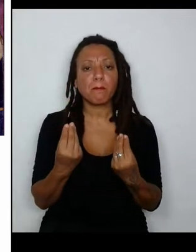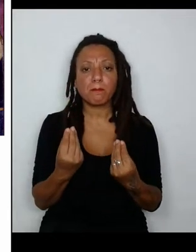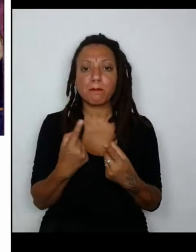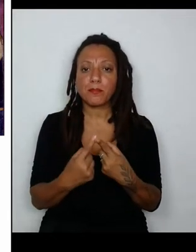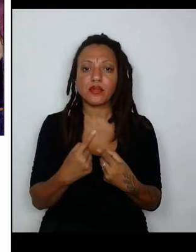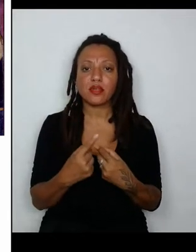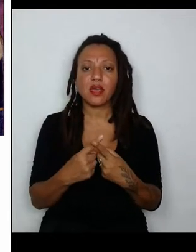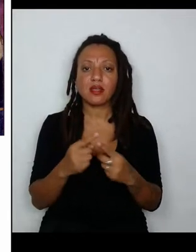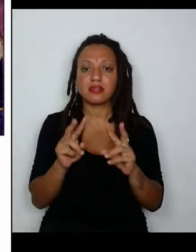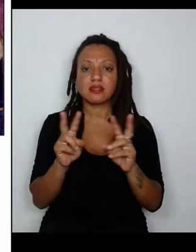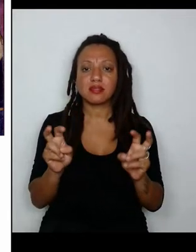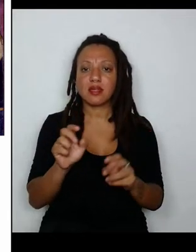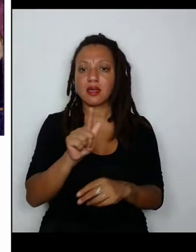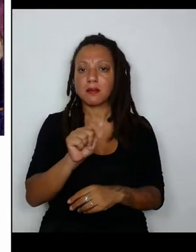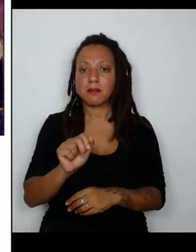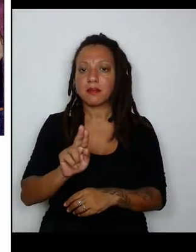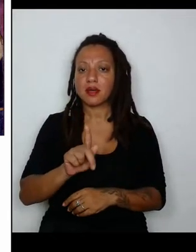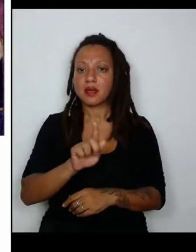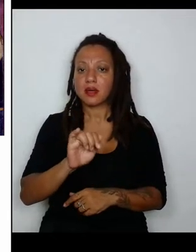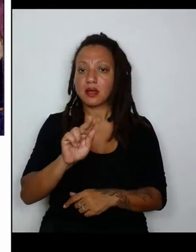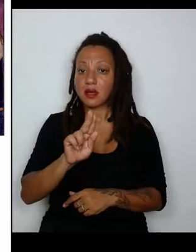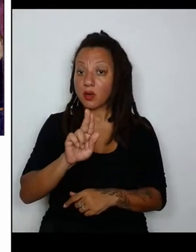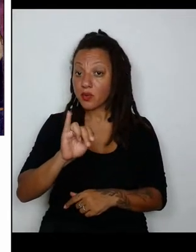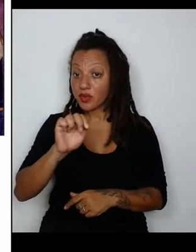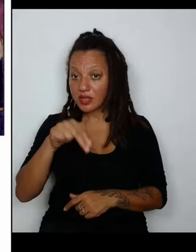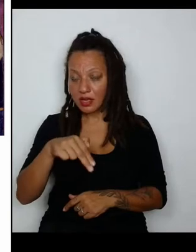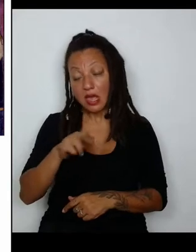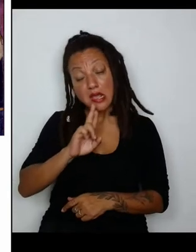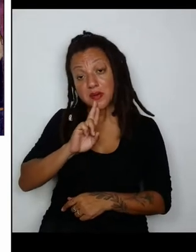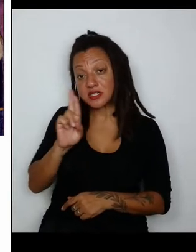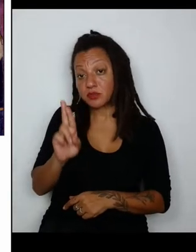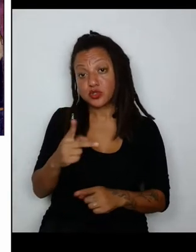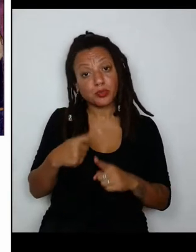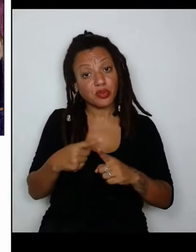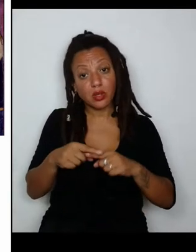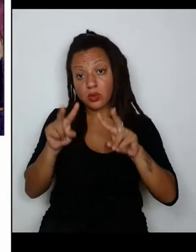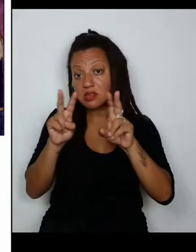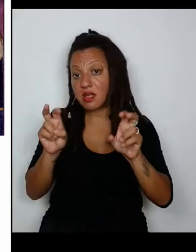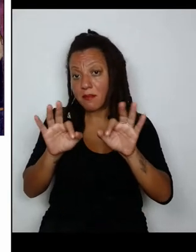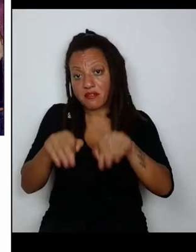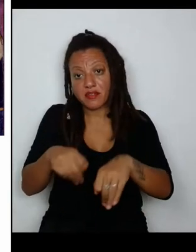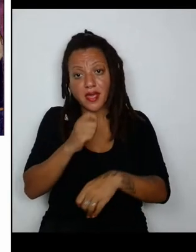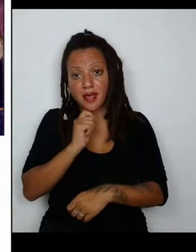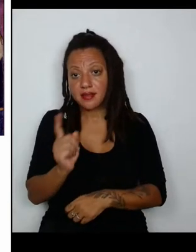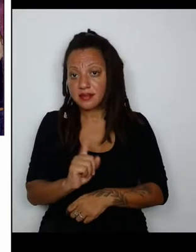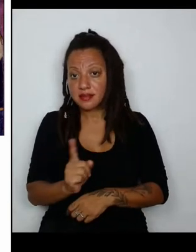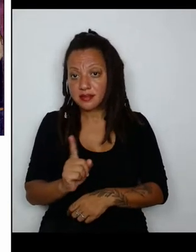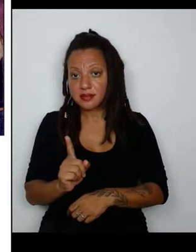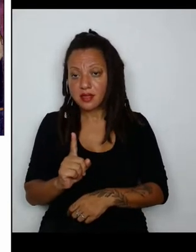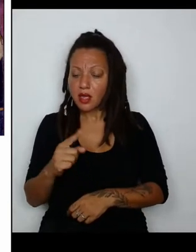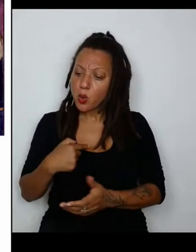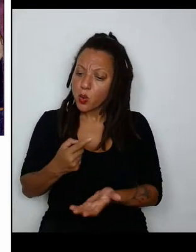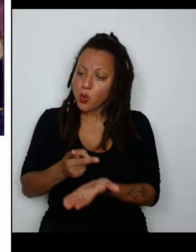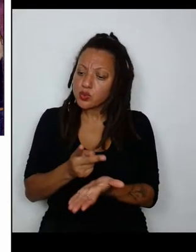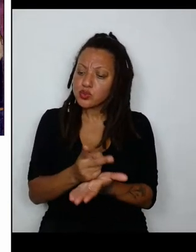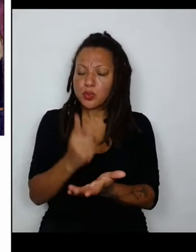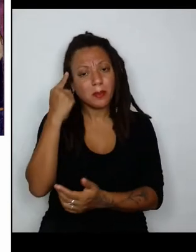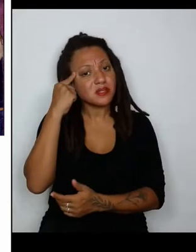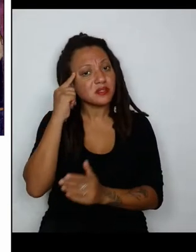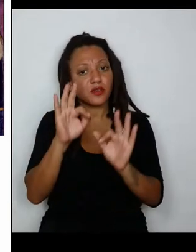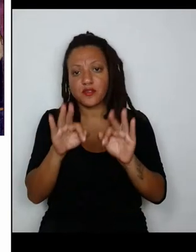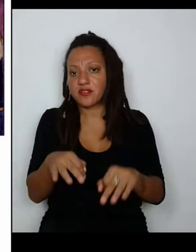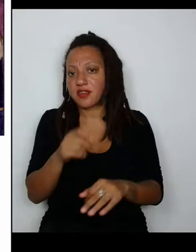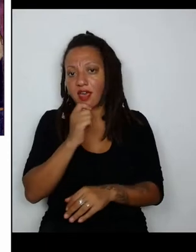conversation isn't finished i still stand by that sentiment and yet much has happened in the years since i